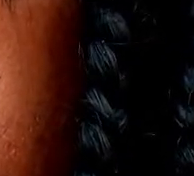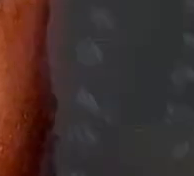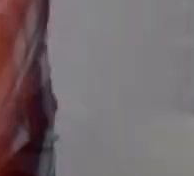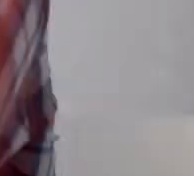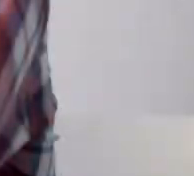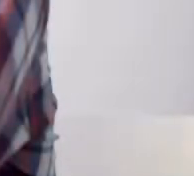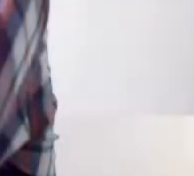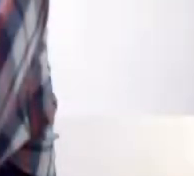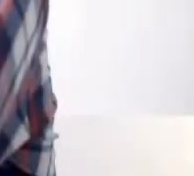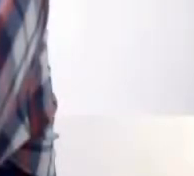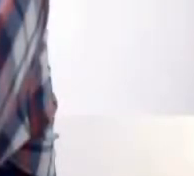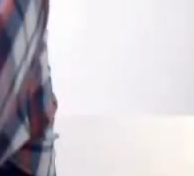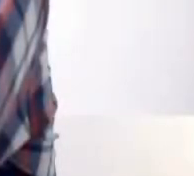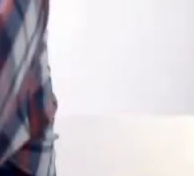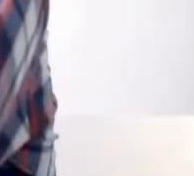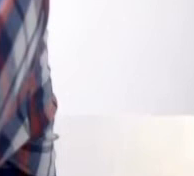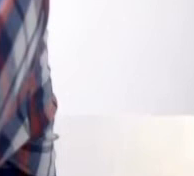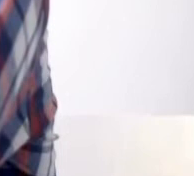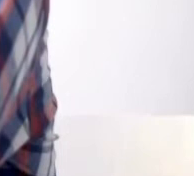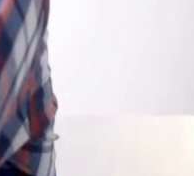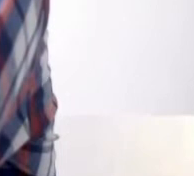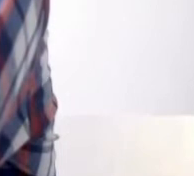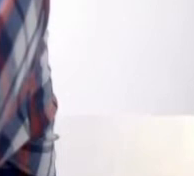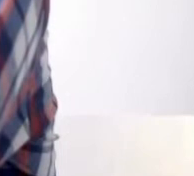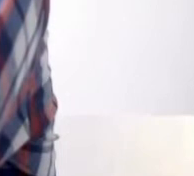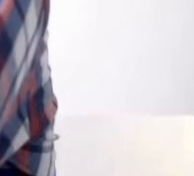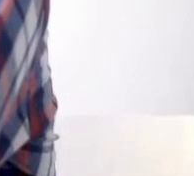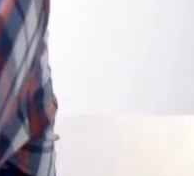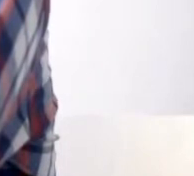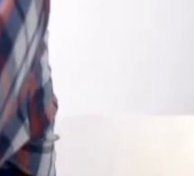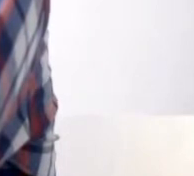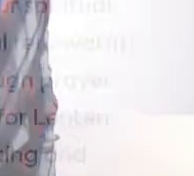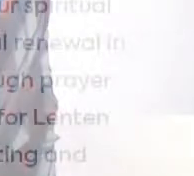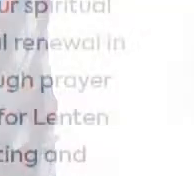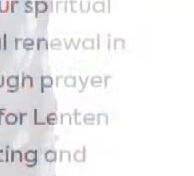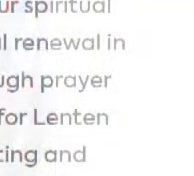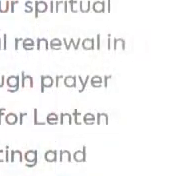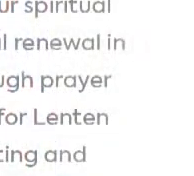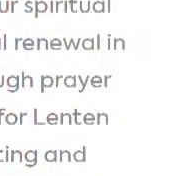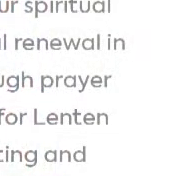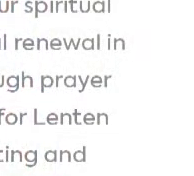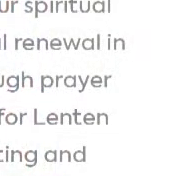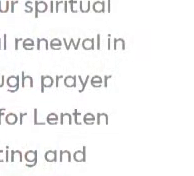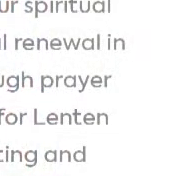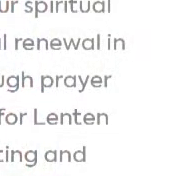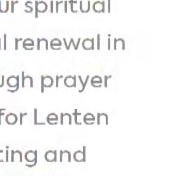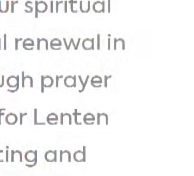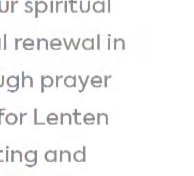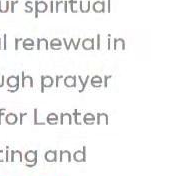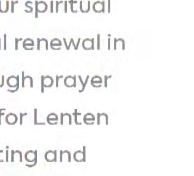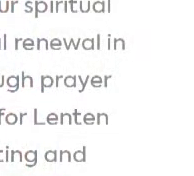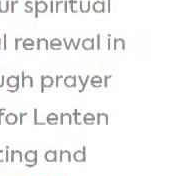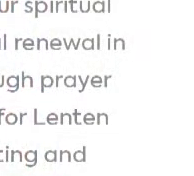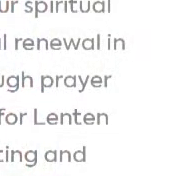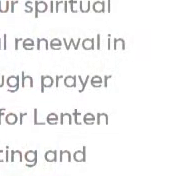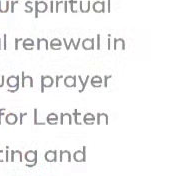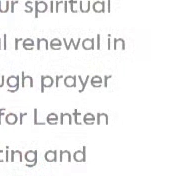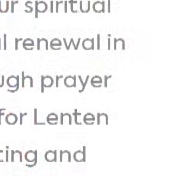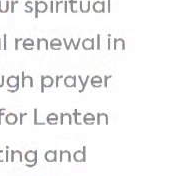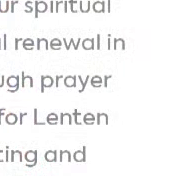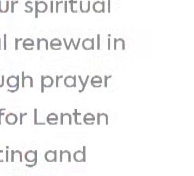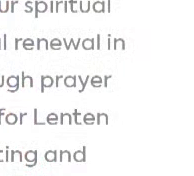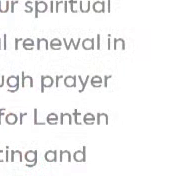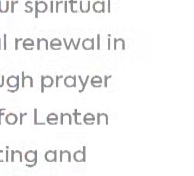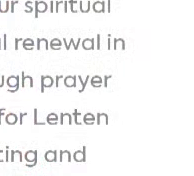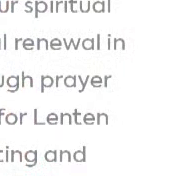area of our lives than through prayer and fasting. Lenten season 2021 begins on February